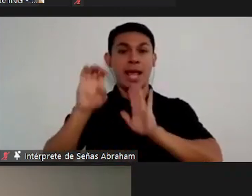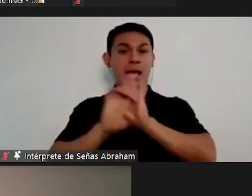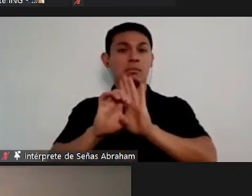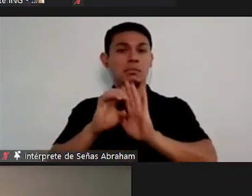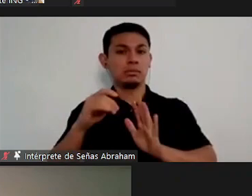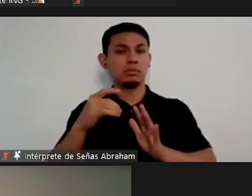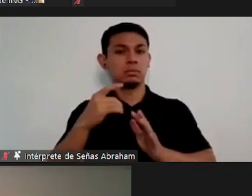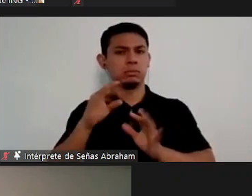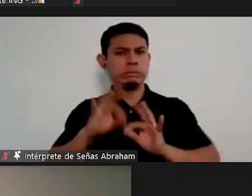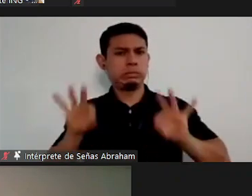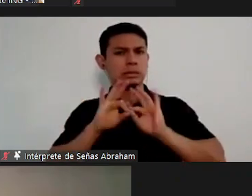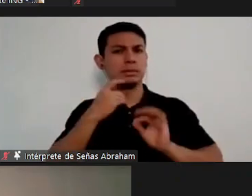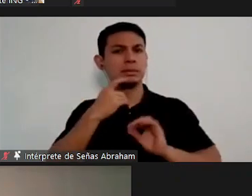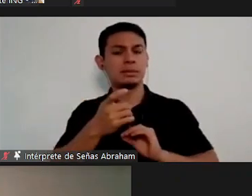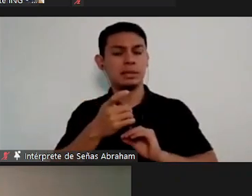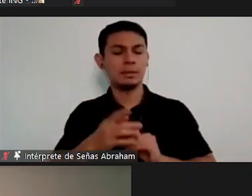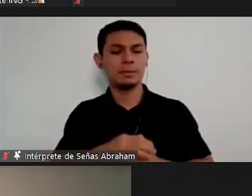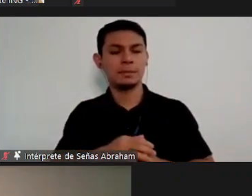is